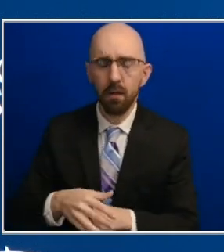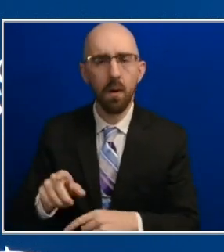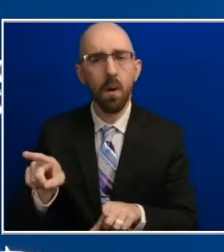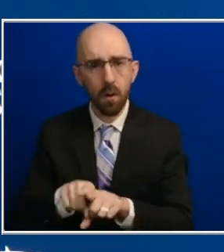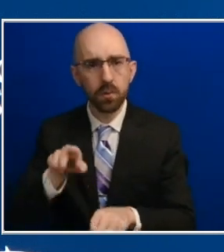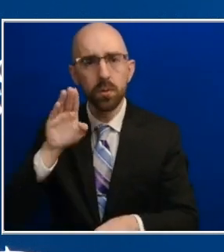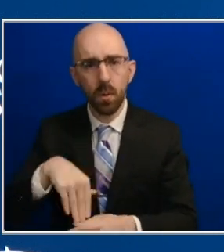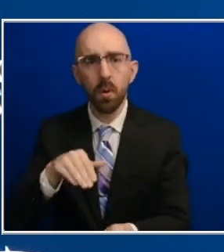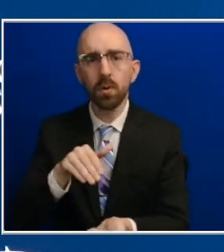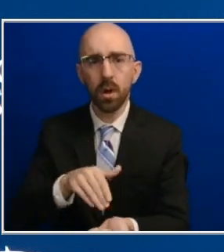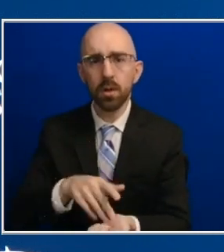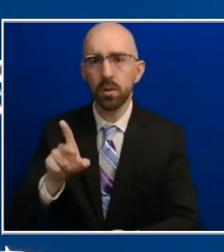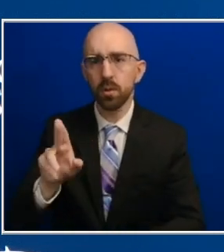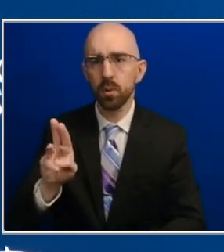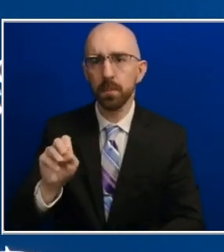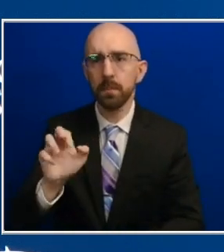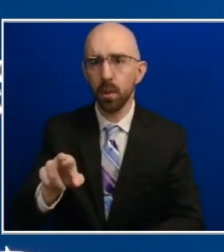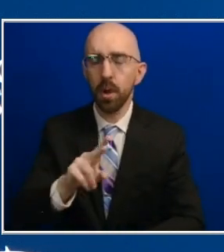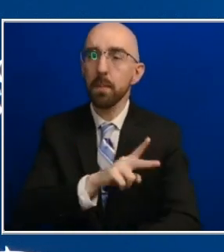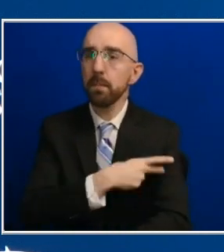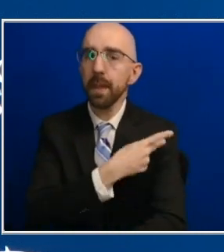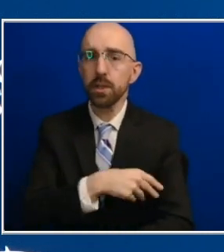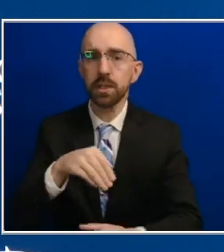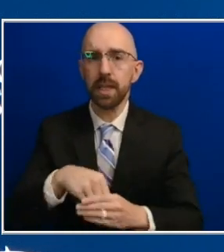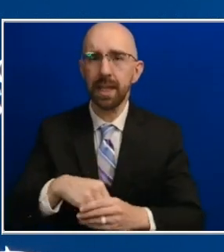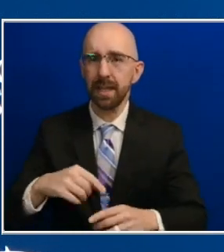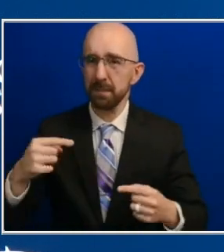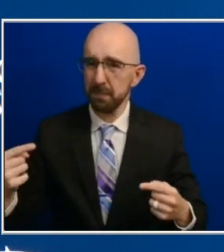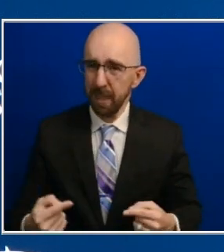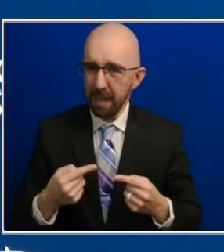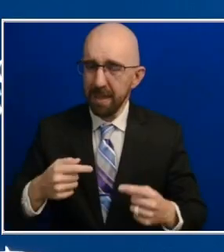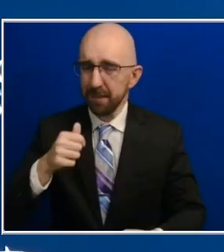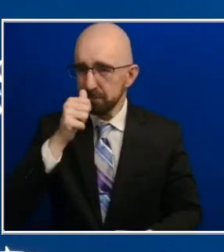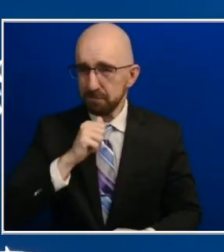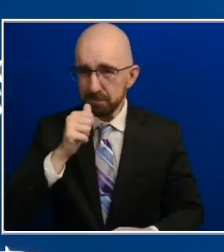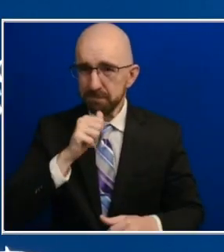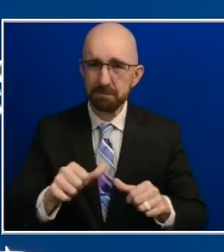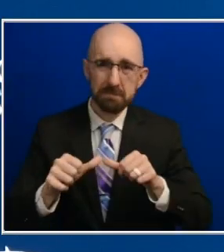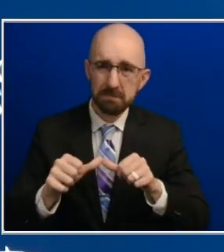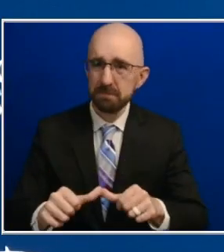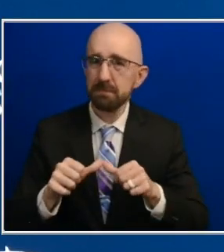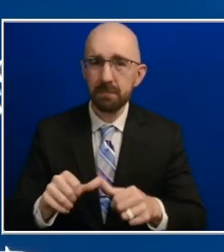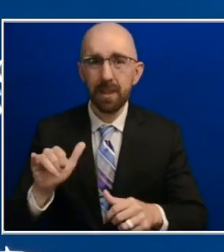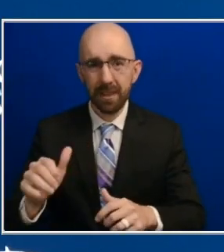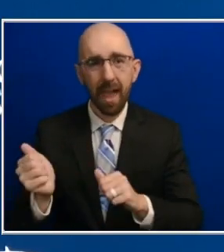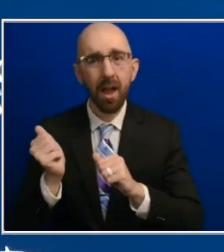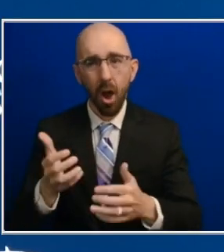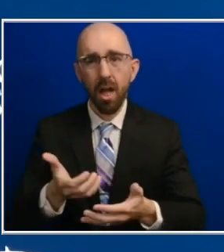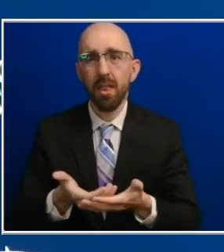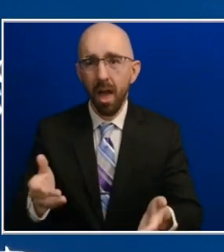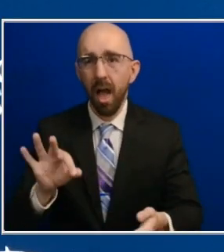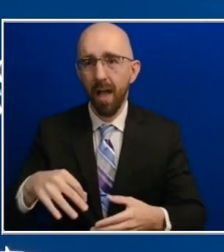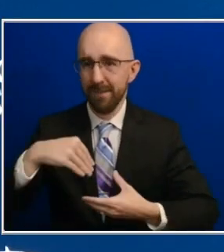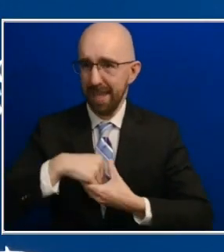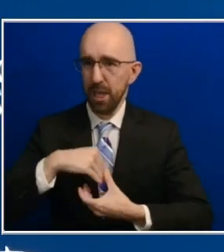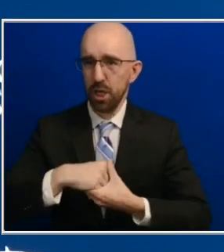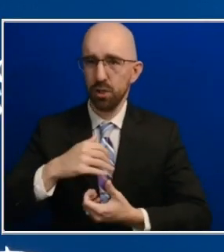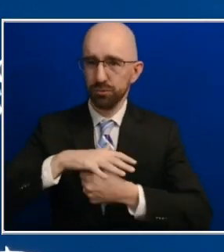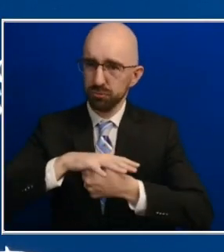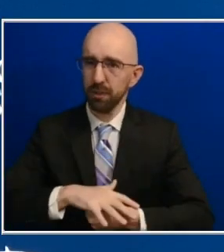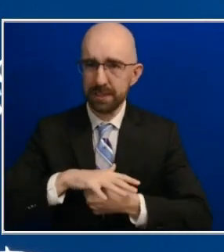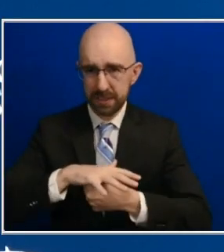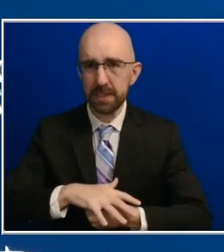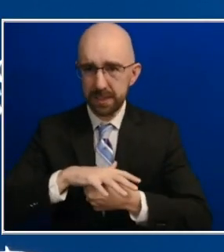that patients that are in extreme pain constantly, that causes a lot of internal stressors in